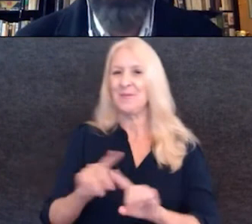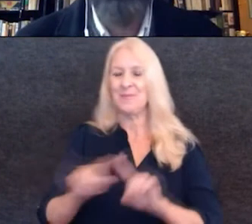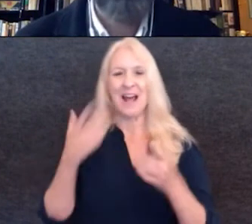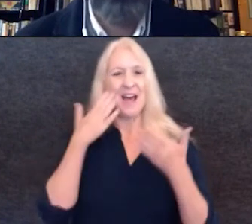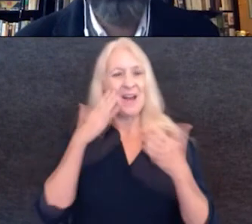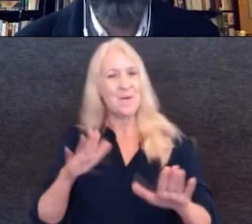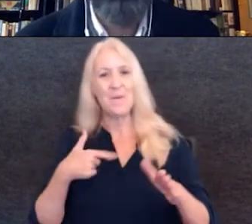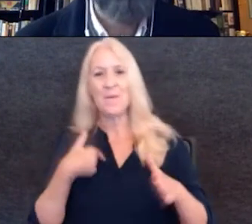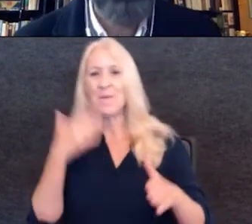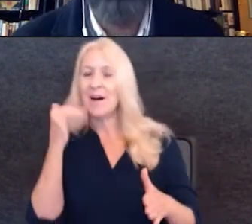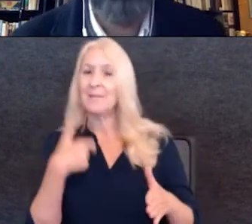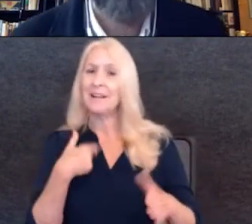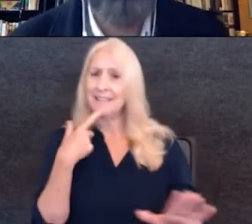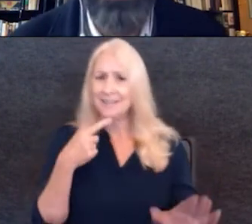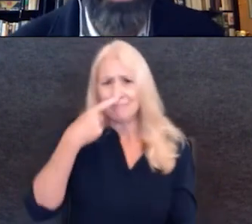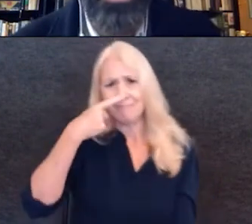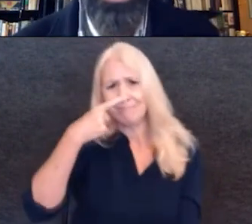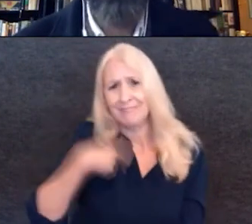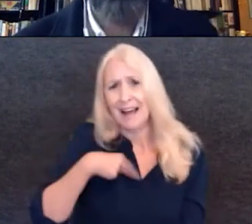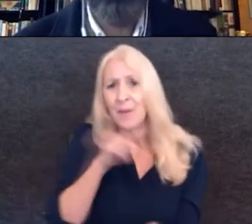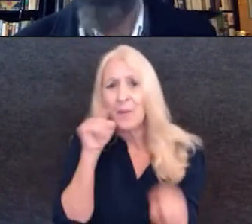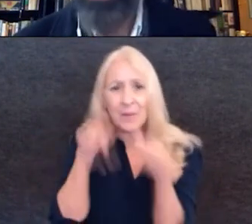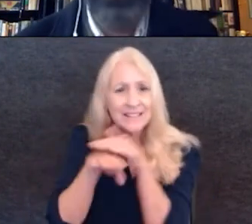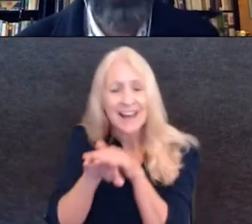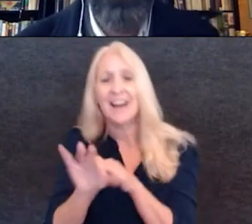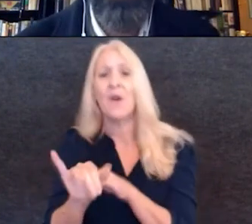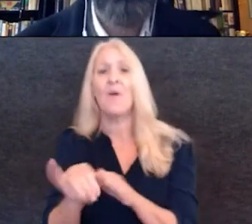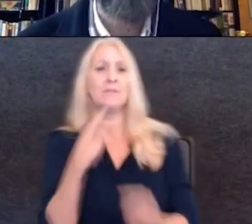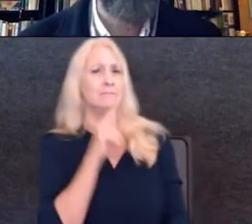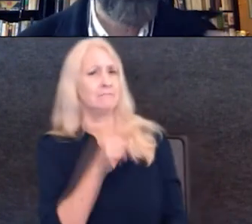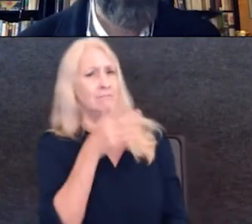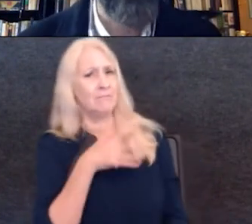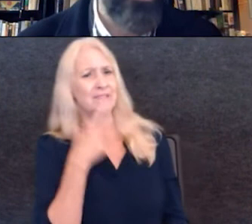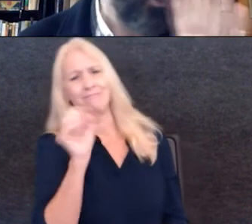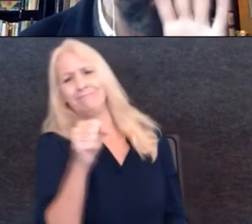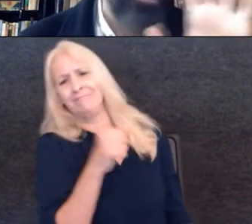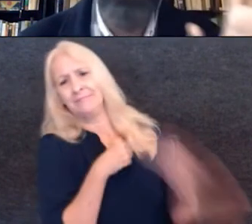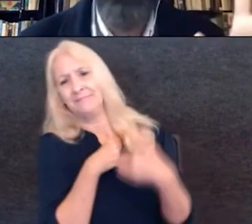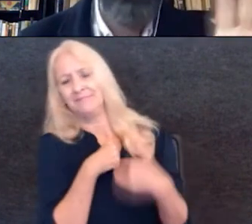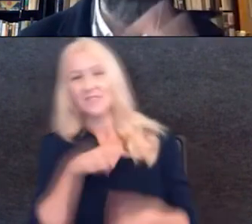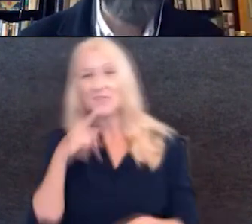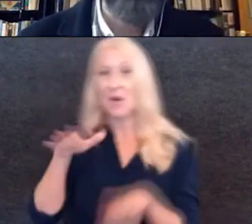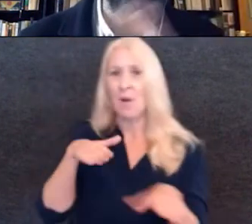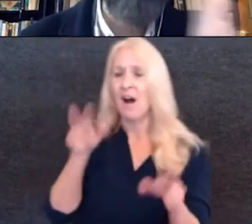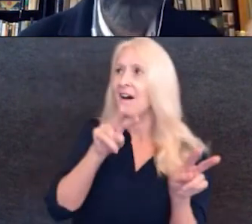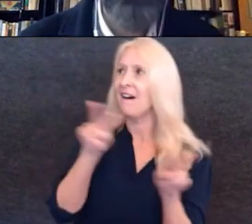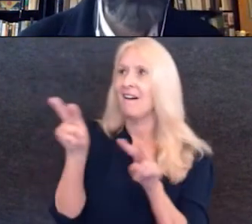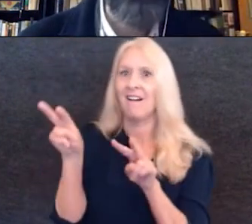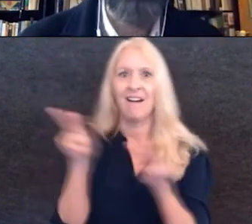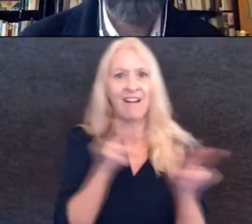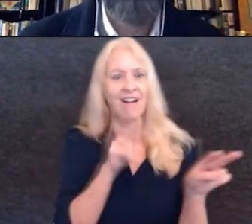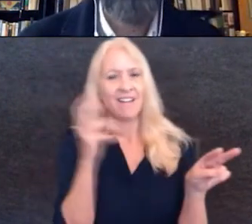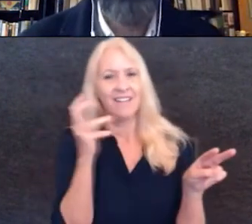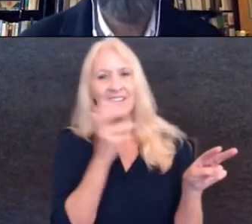over me, but I just told her, I said, is it okay if I come in? And she said, oh, absolutely. And then I walked the house, and it was like, it was such a